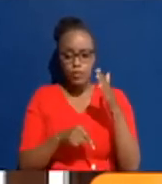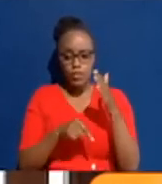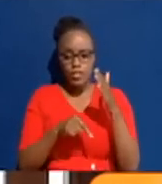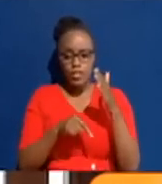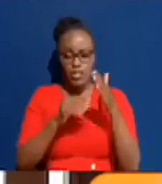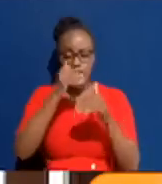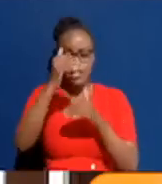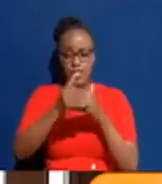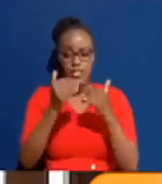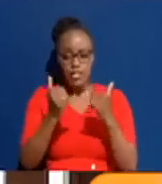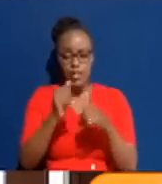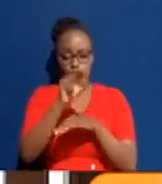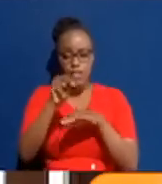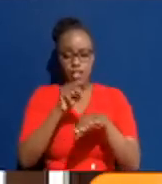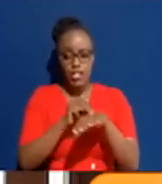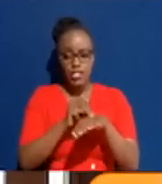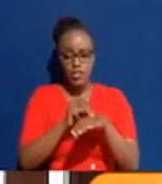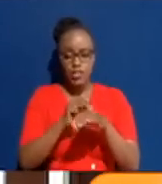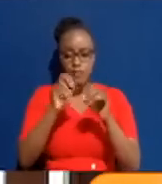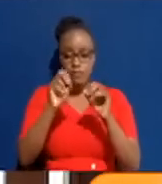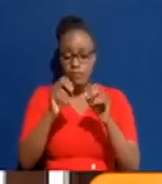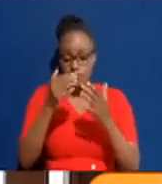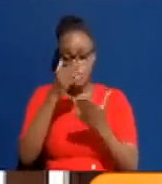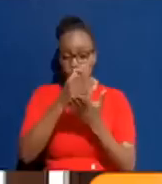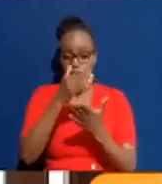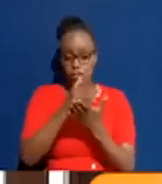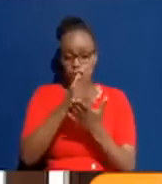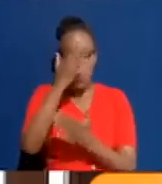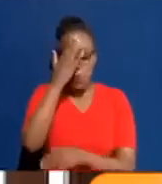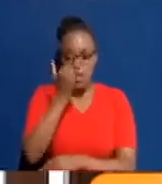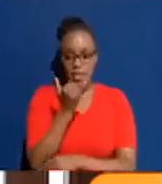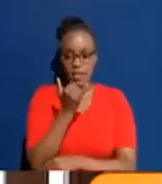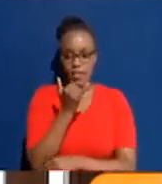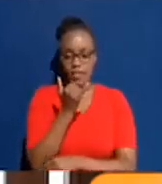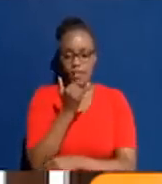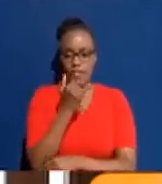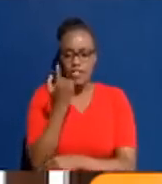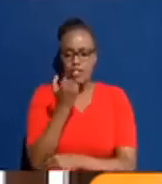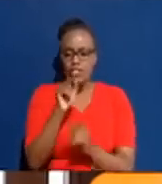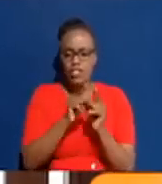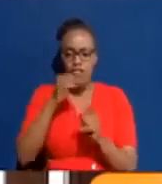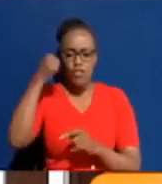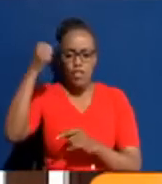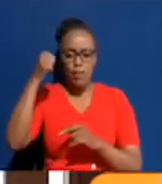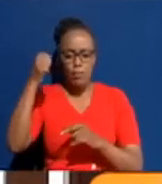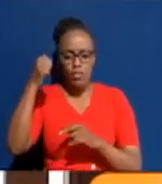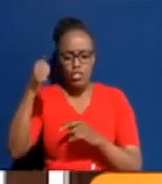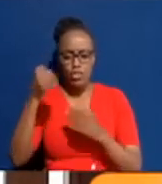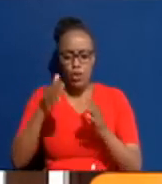what makes this nation sick. Absolutely. Because if we just take the political line